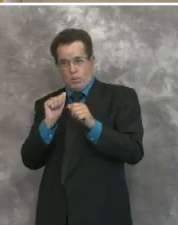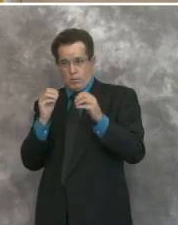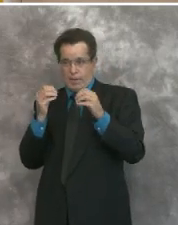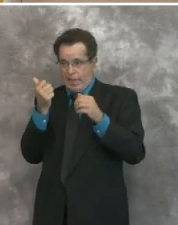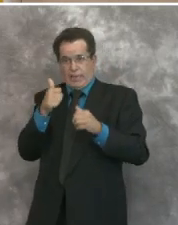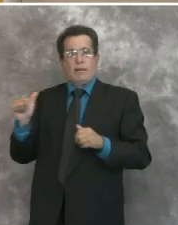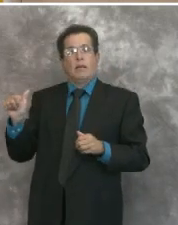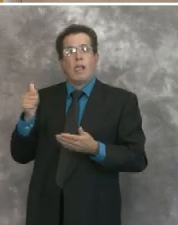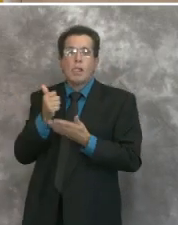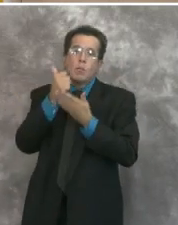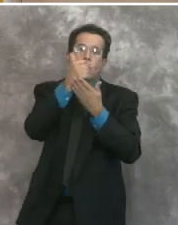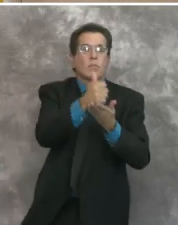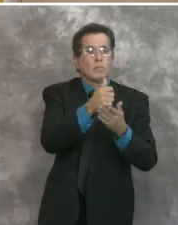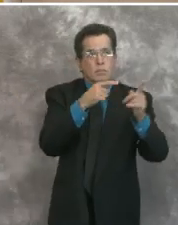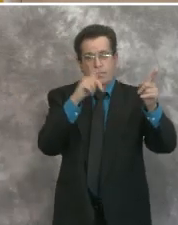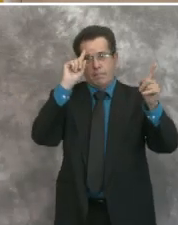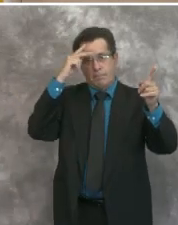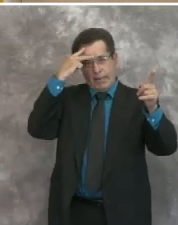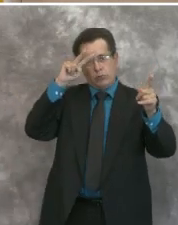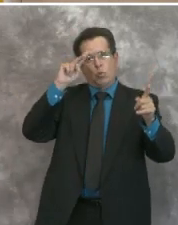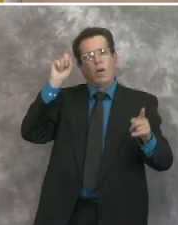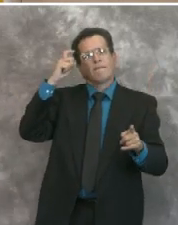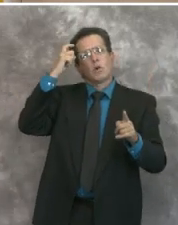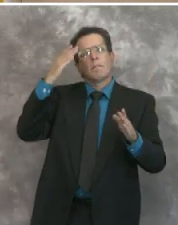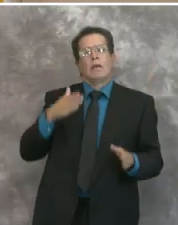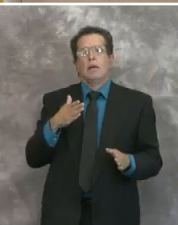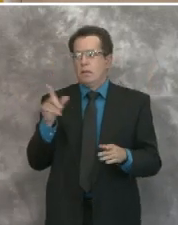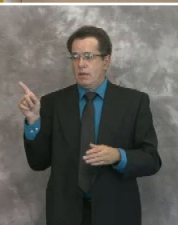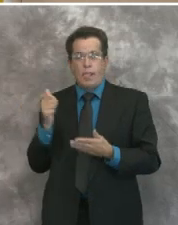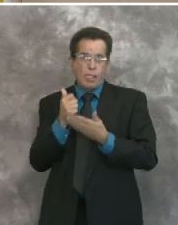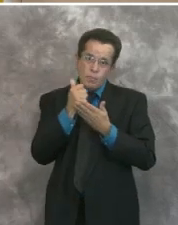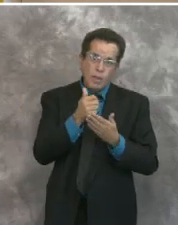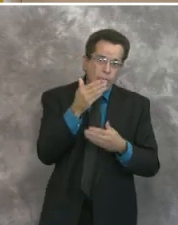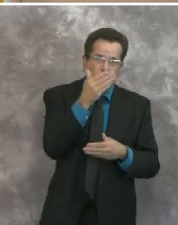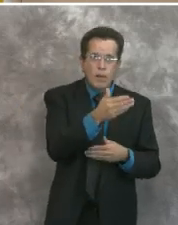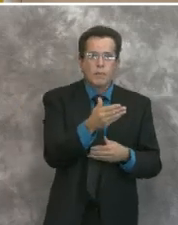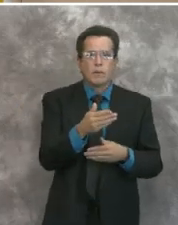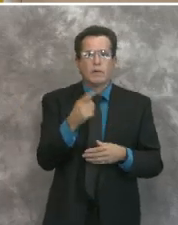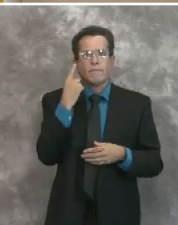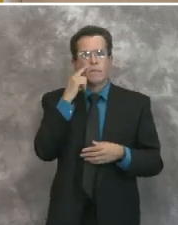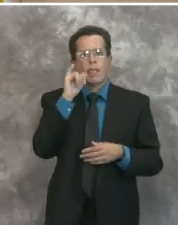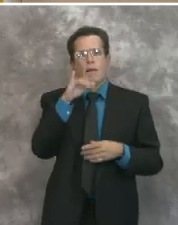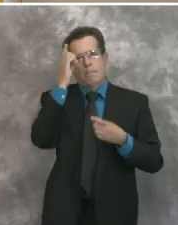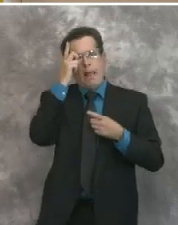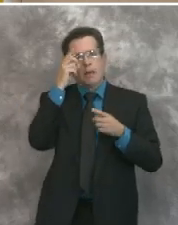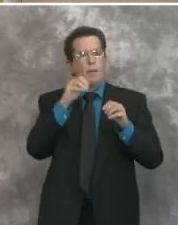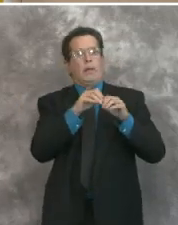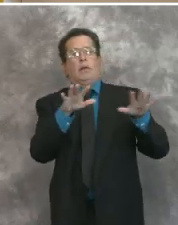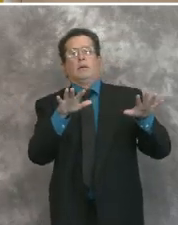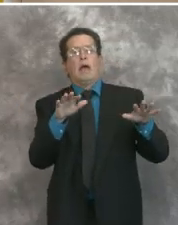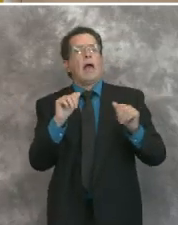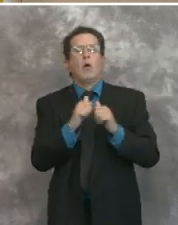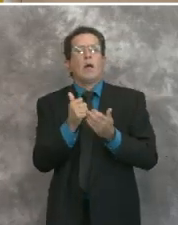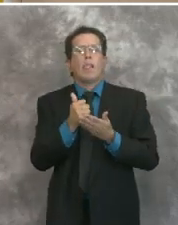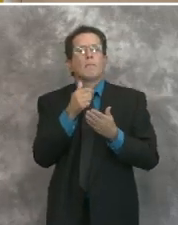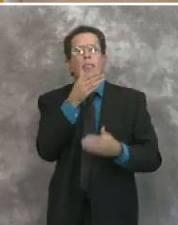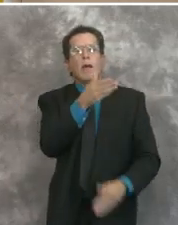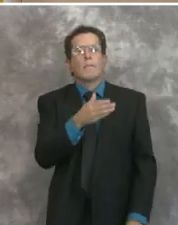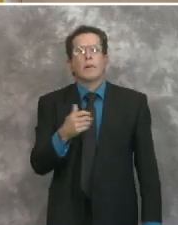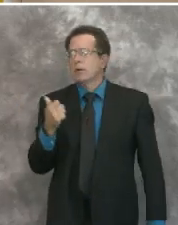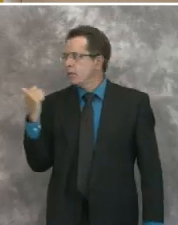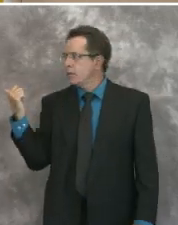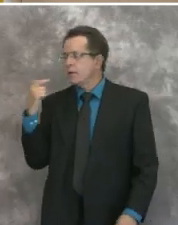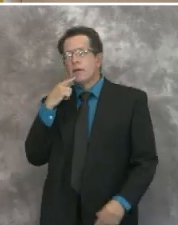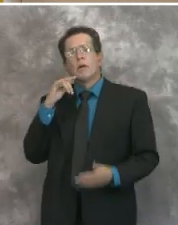Mexico government on this binational pandemic? So in answering the first part of the question, why are there so many